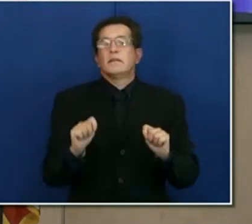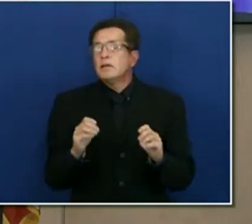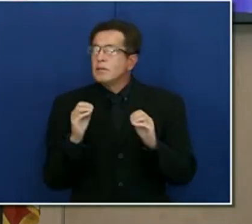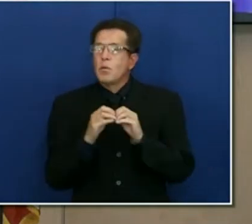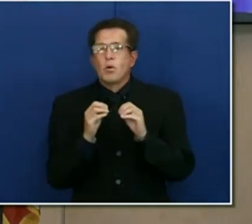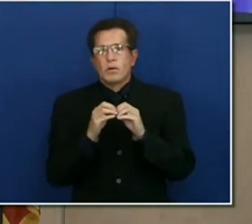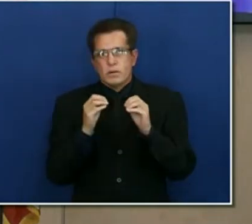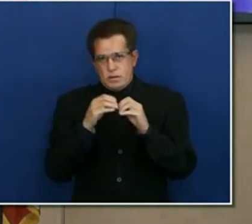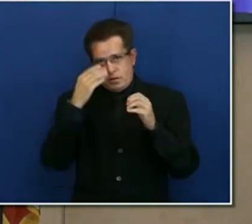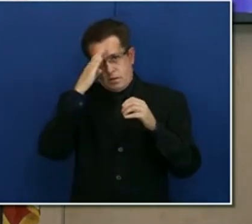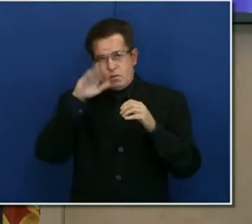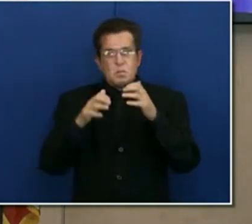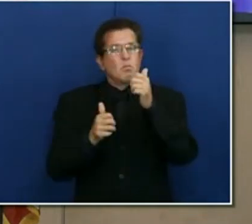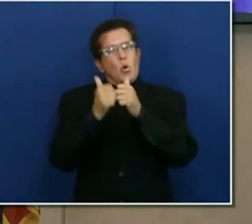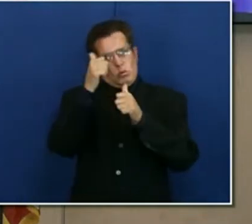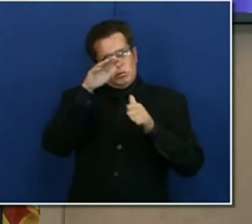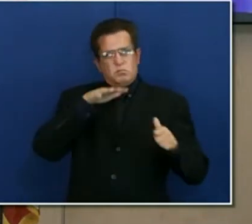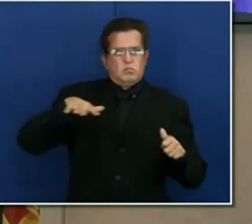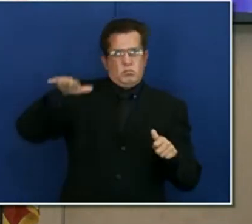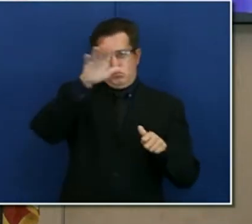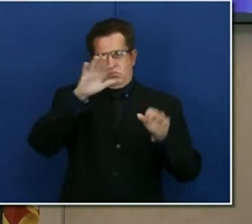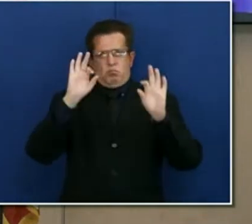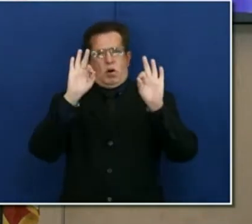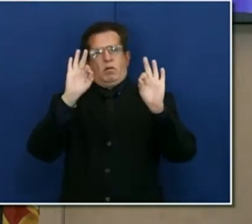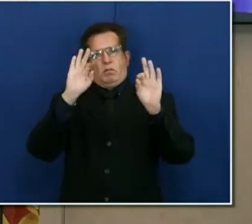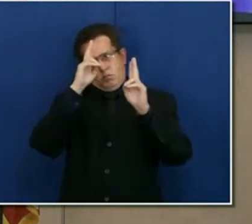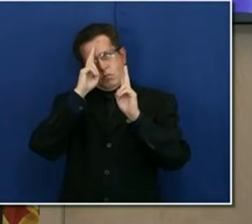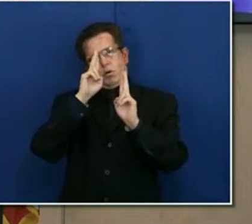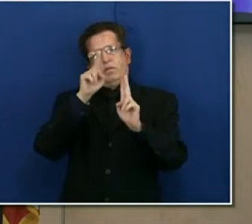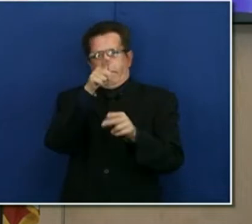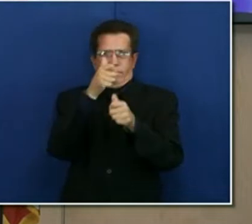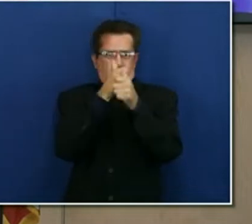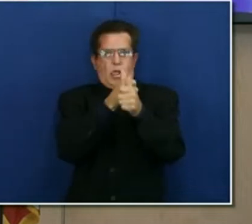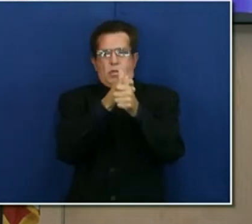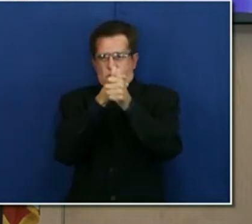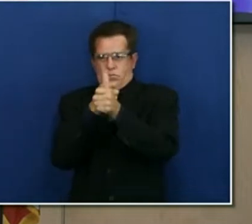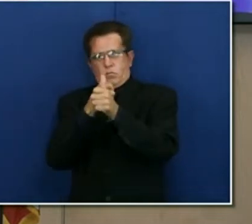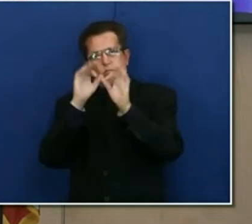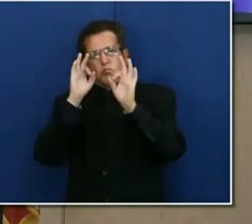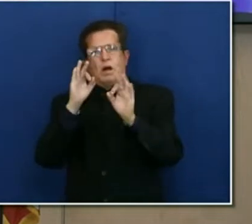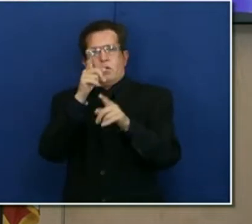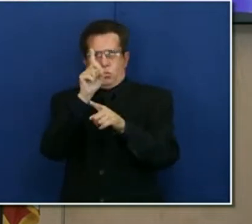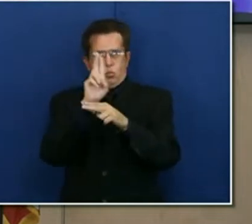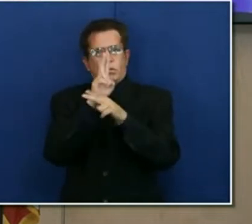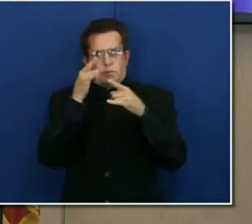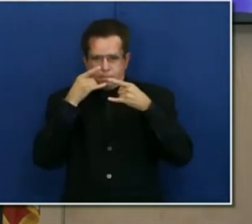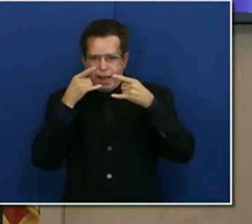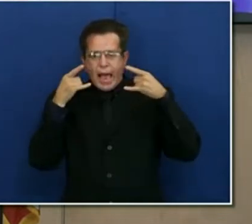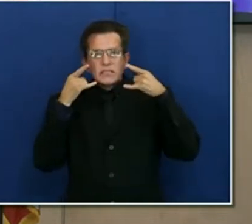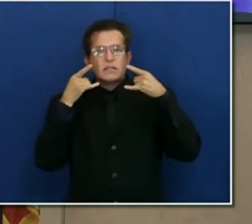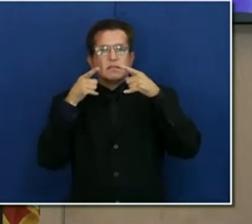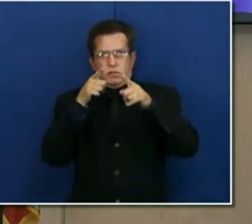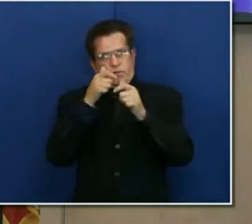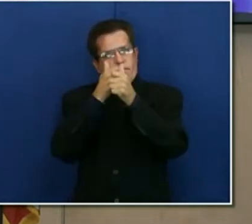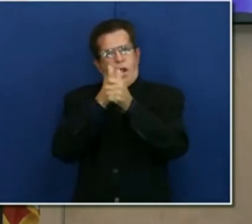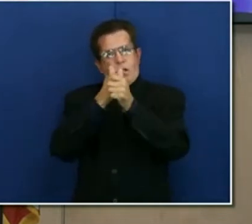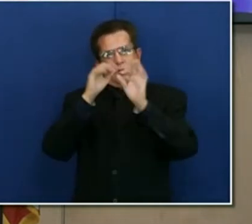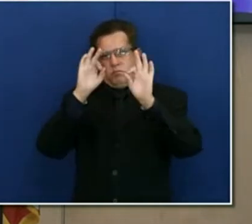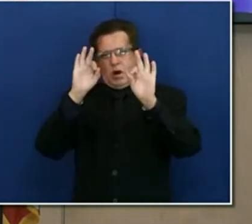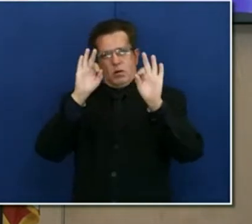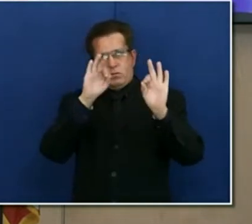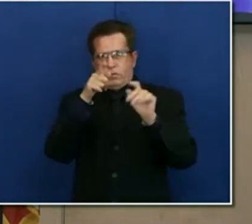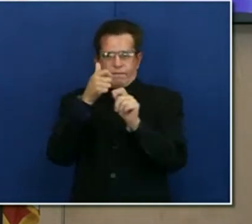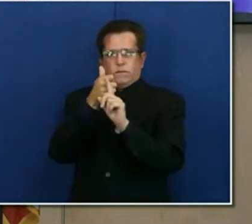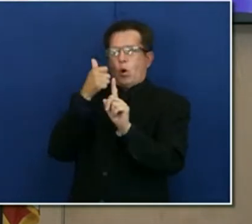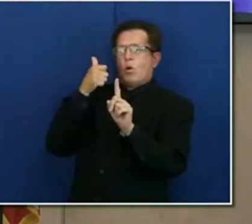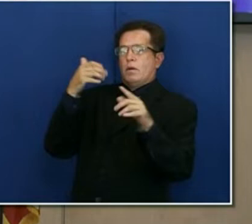know the overwhelming majority of San Diegans are doing everything right, they've got in a routine about wearing their mask, they're avoiding large indoor settings, they're